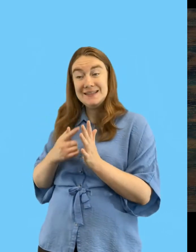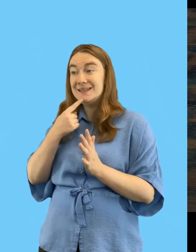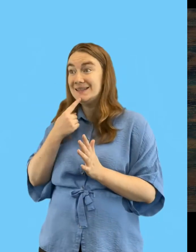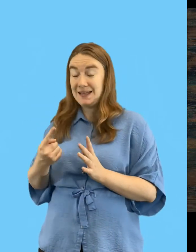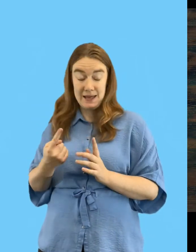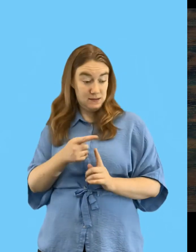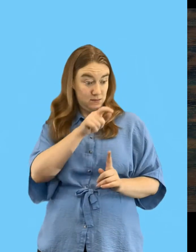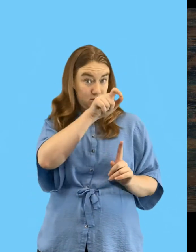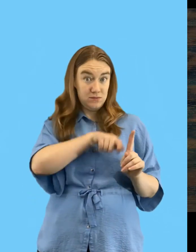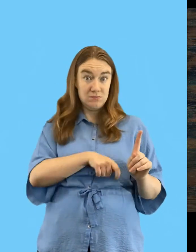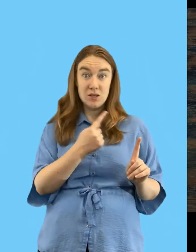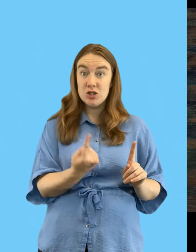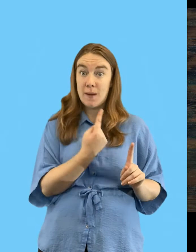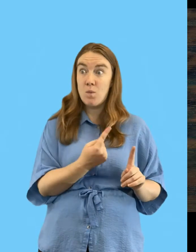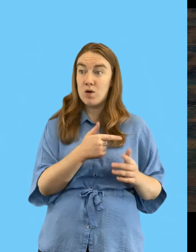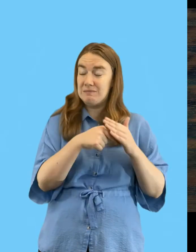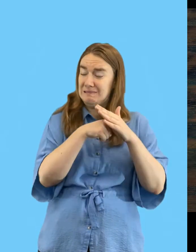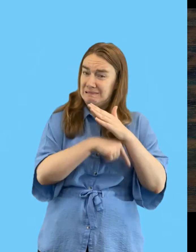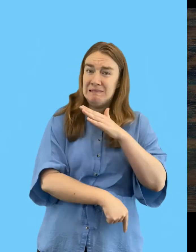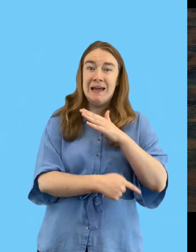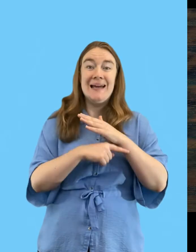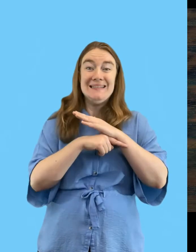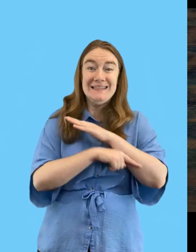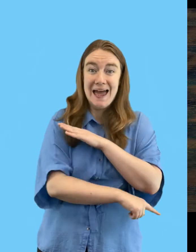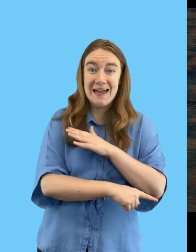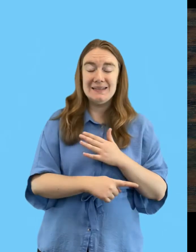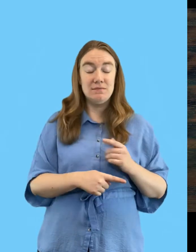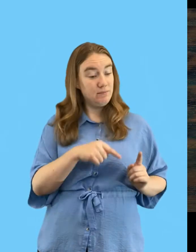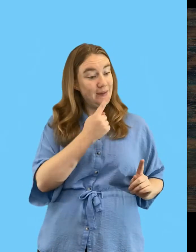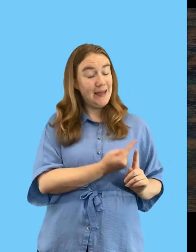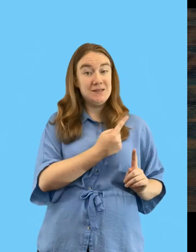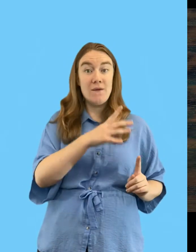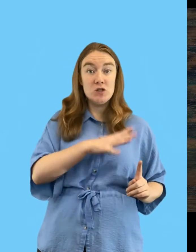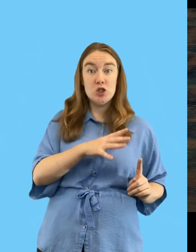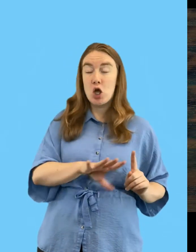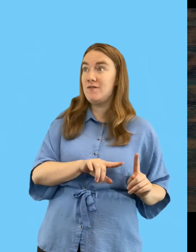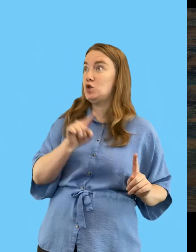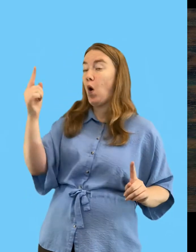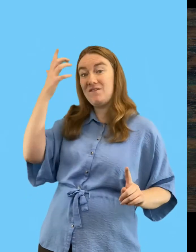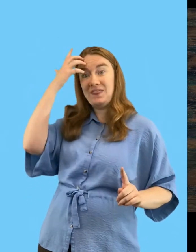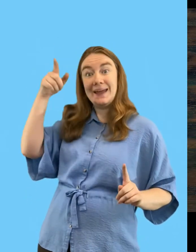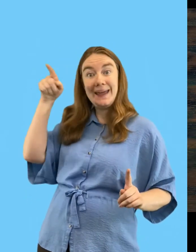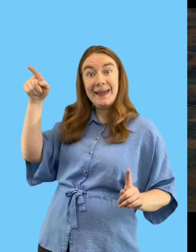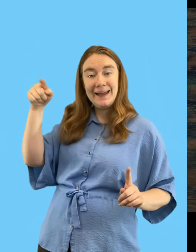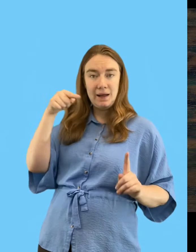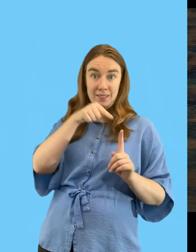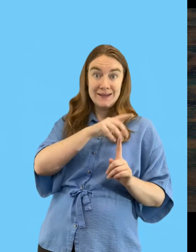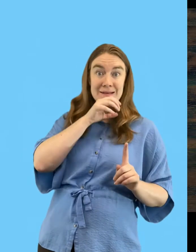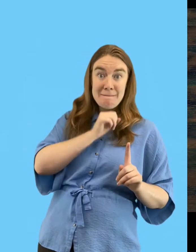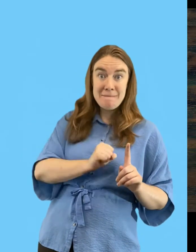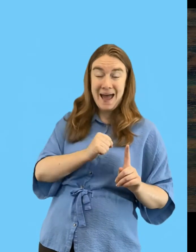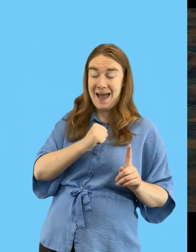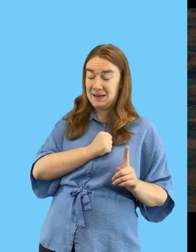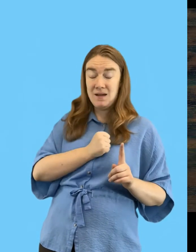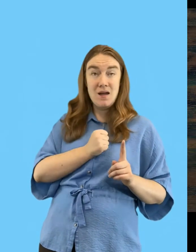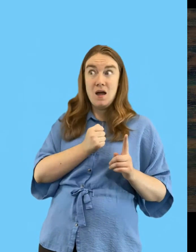deep in debt. He's a servant of the king. And he's managed to run up a staggering debt